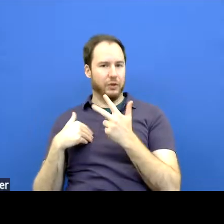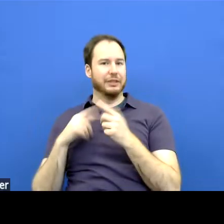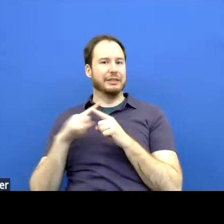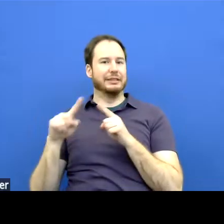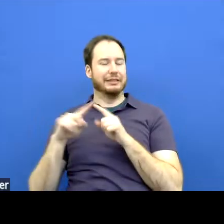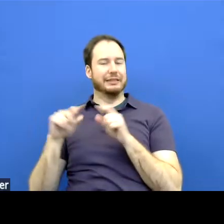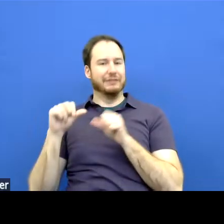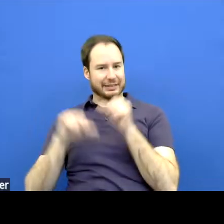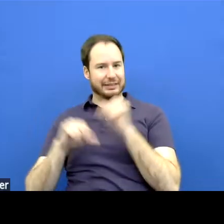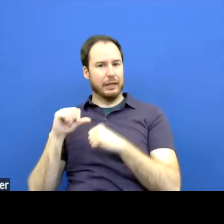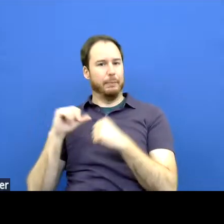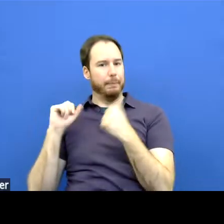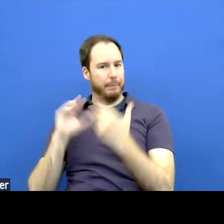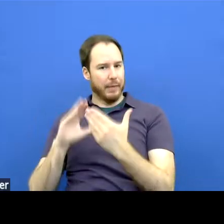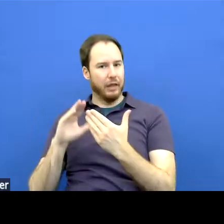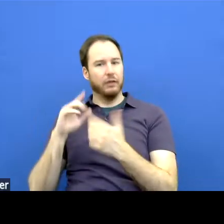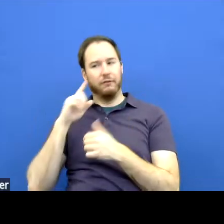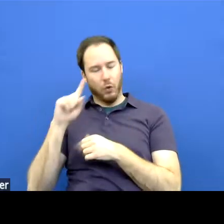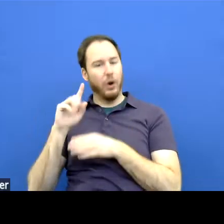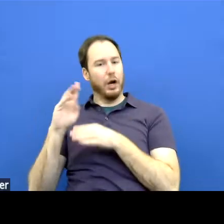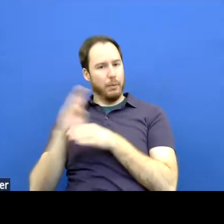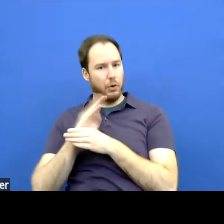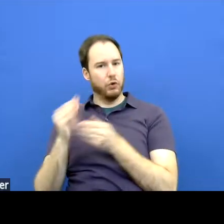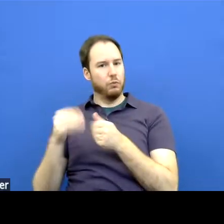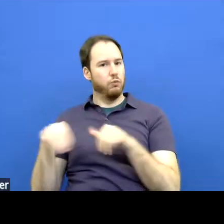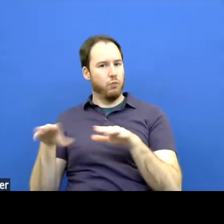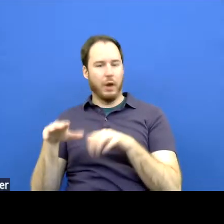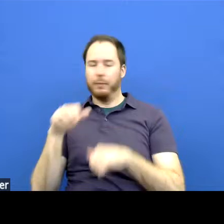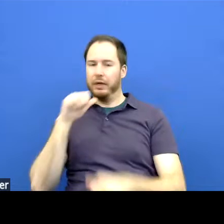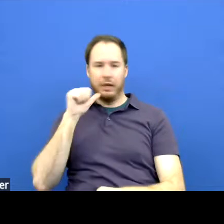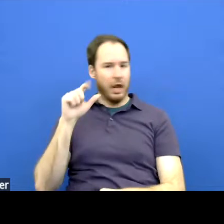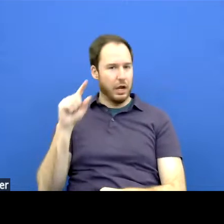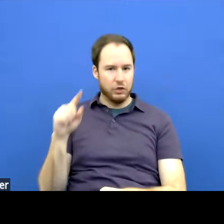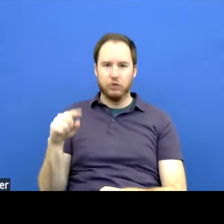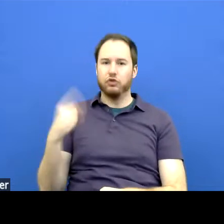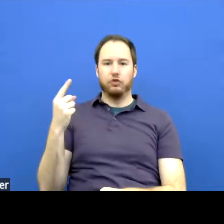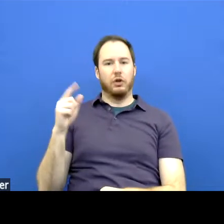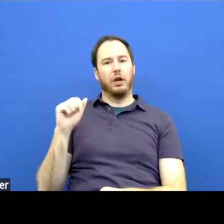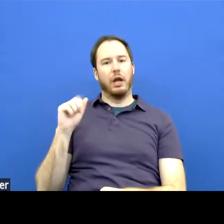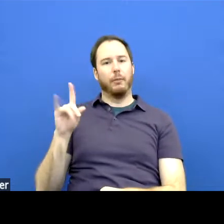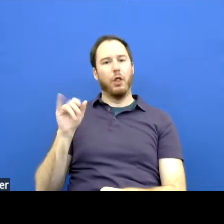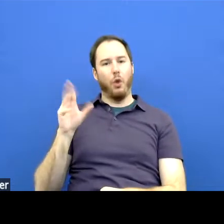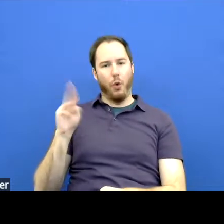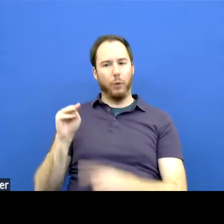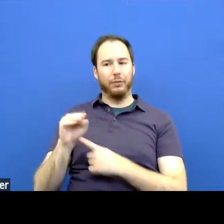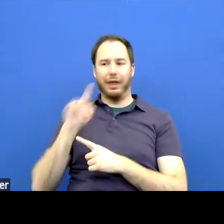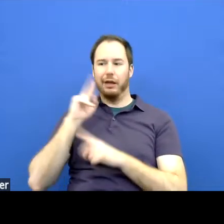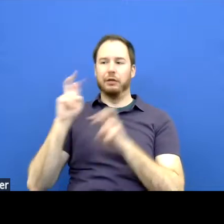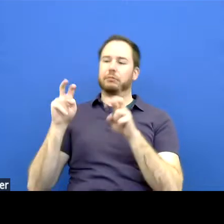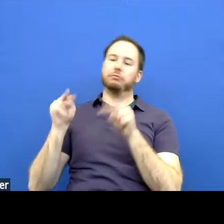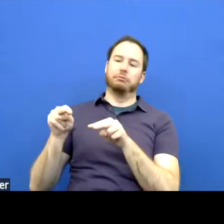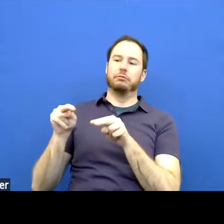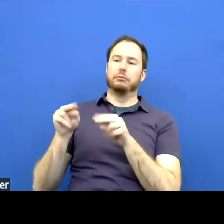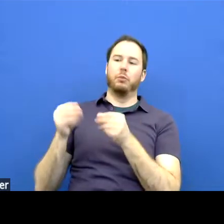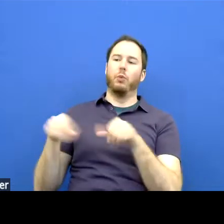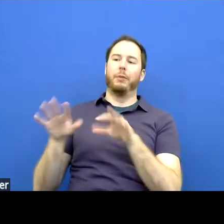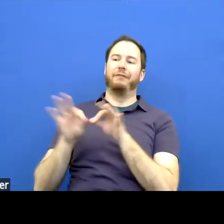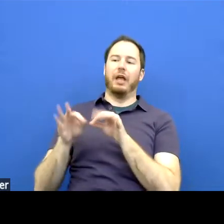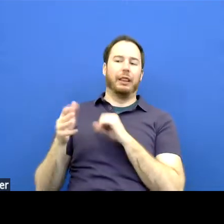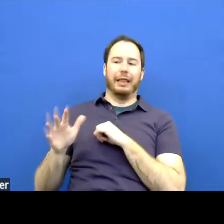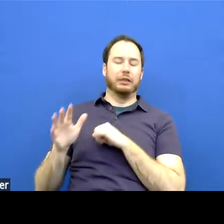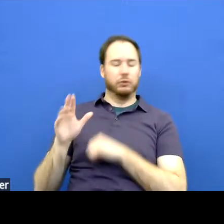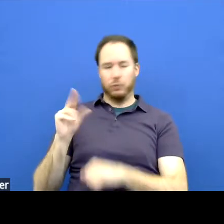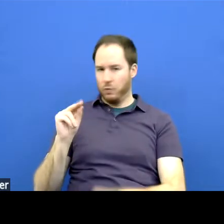assessment methods available to commercial properties. It's not just ad valorem, which is the value of the property.